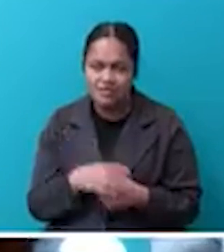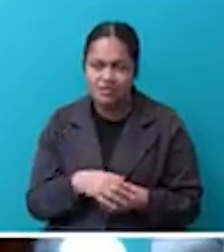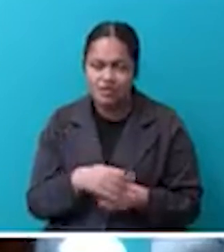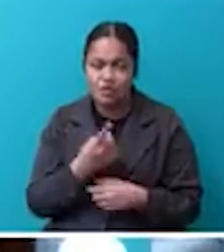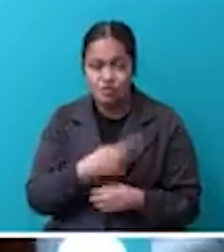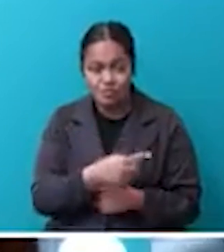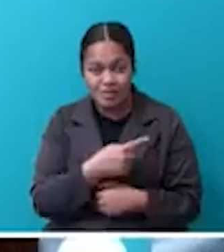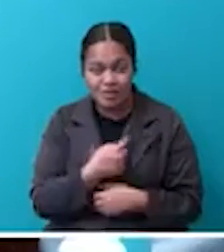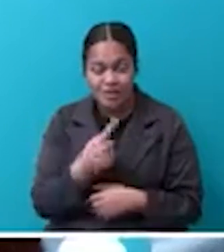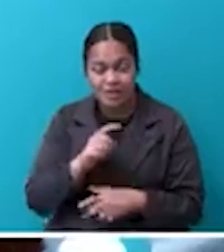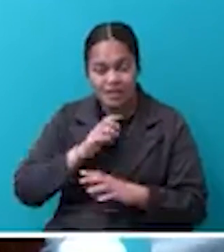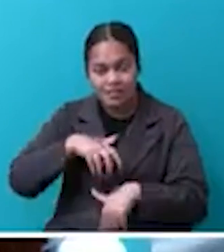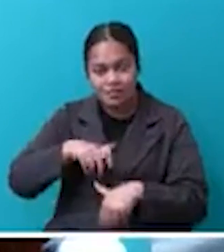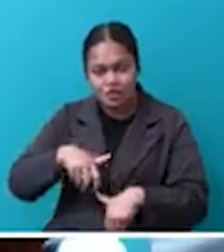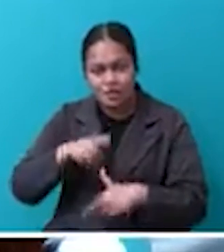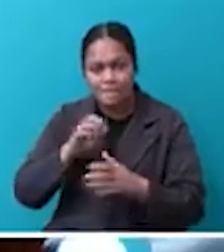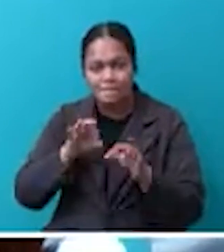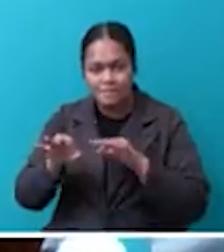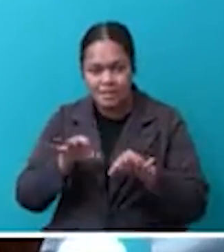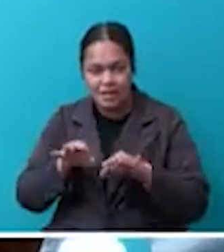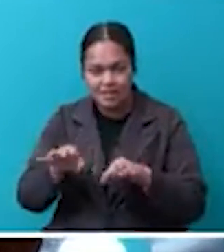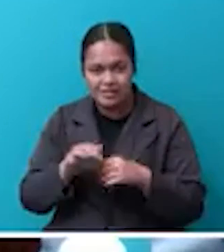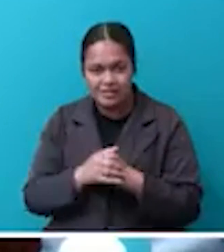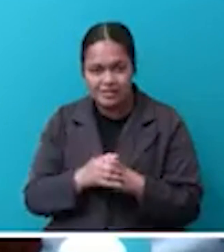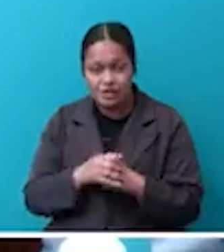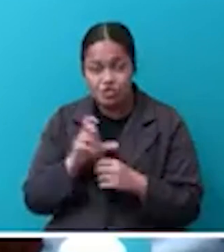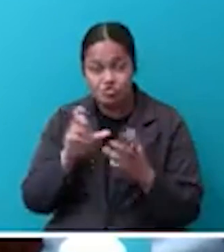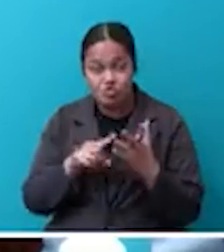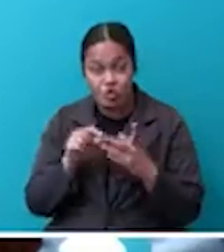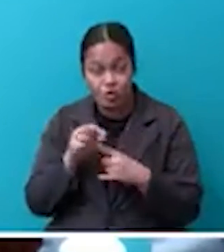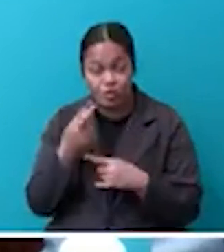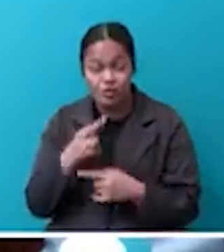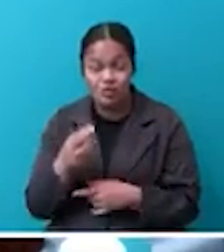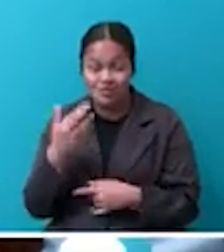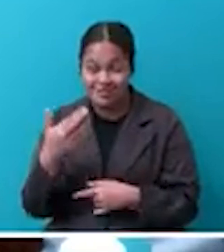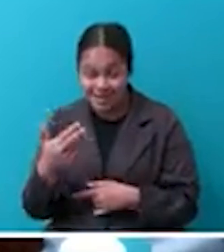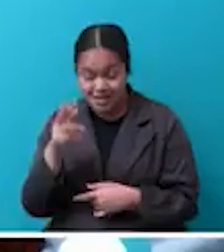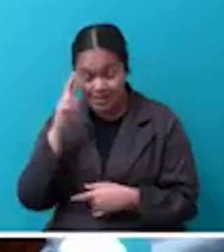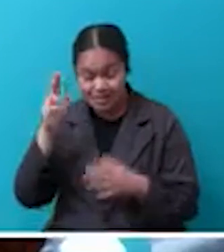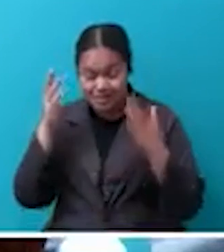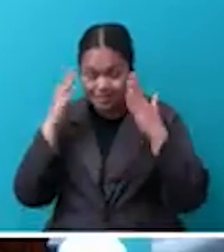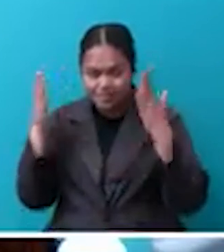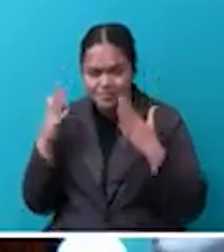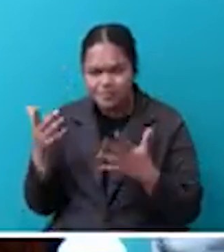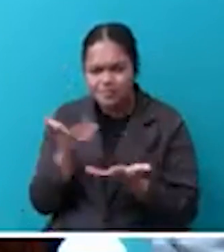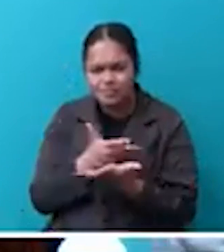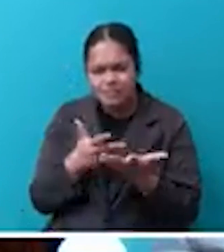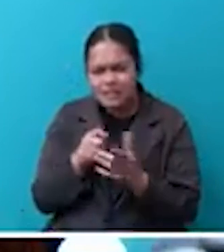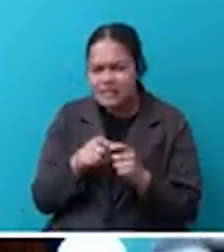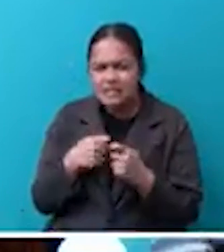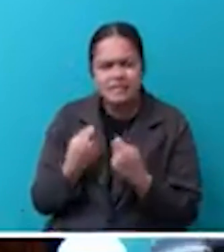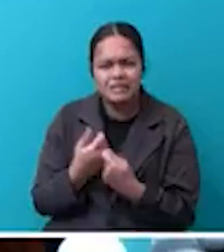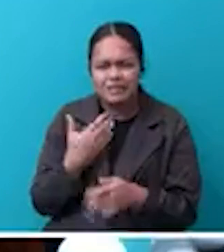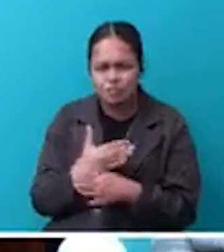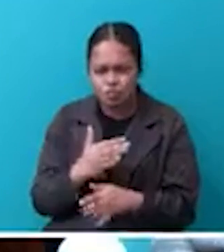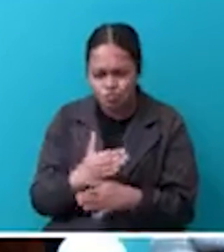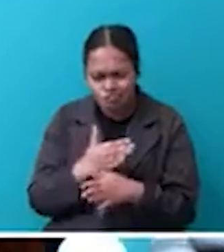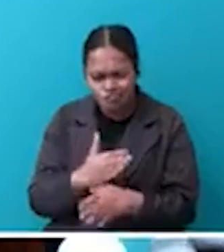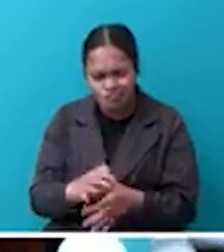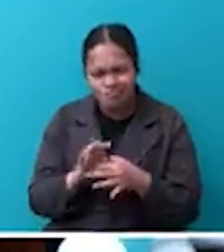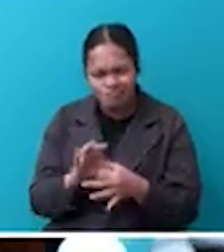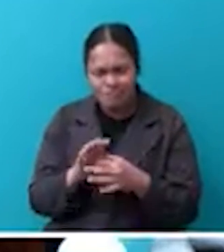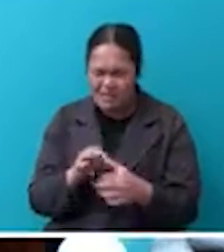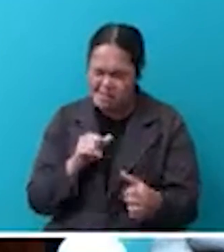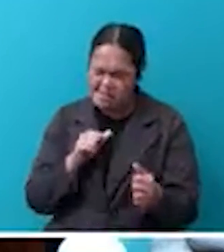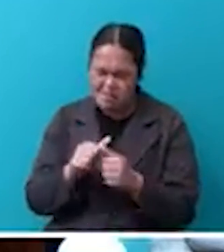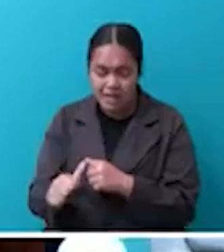and adaptation plans. At COP29, Mr. Speaker, our negotiation teams worked diligently to secure the best